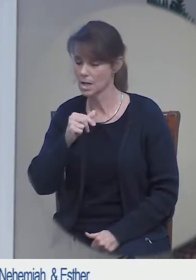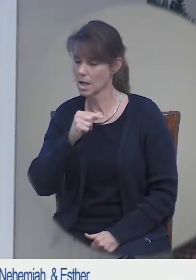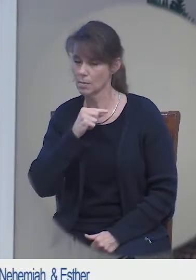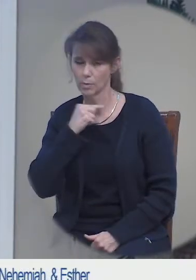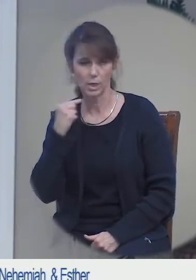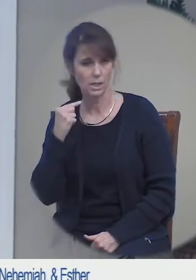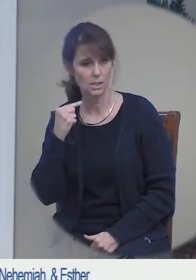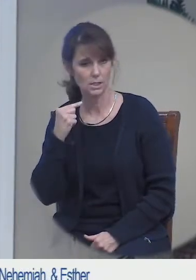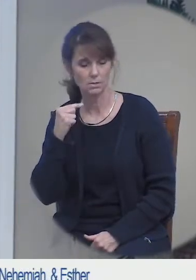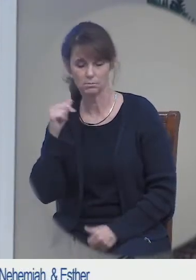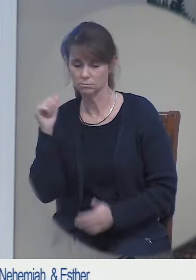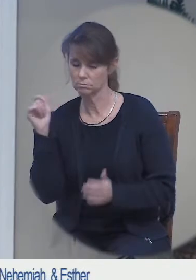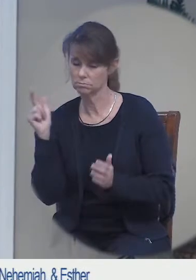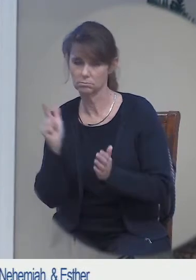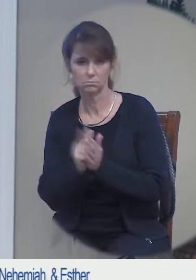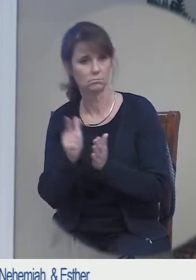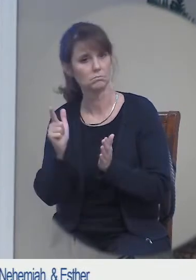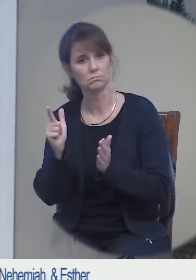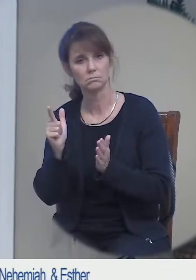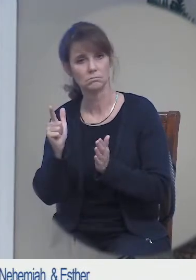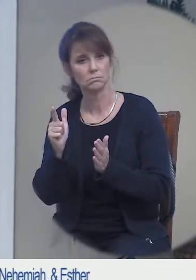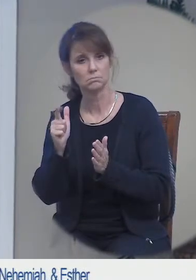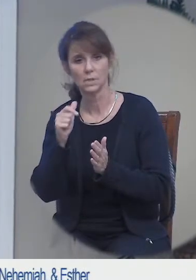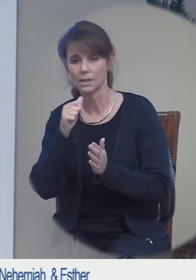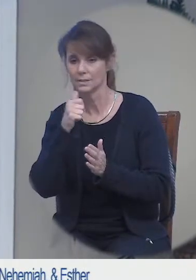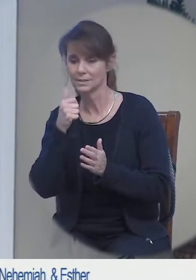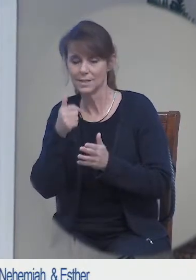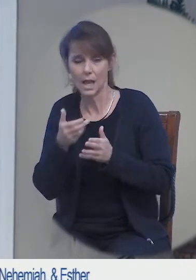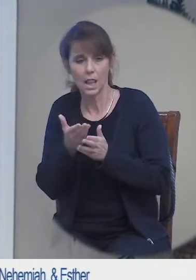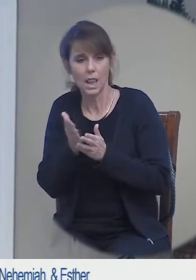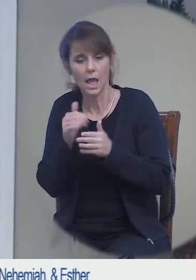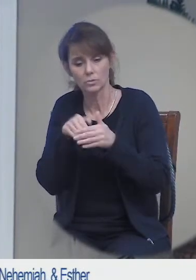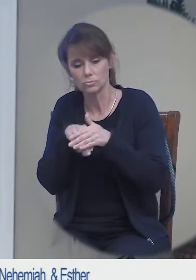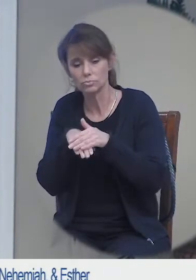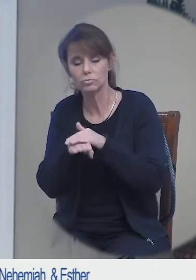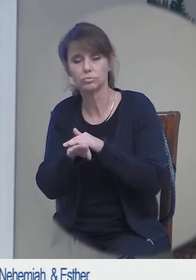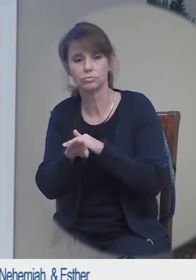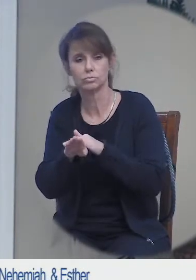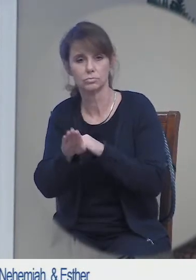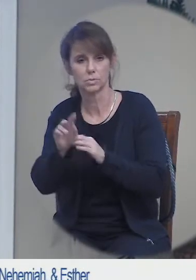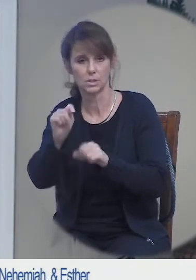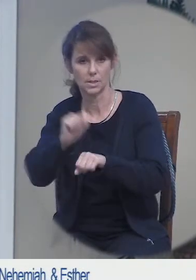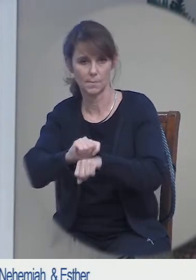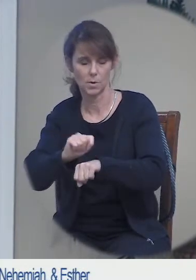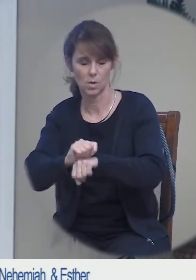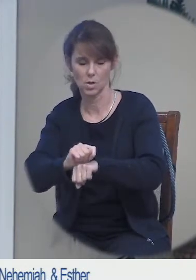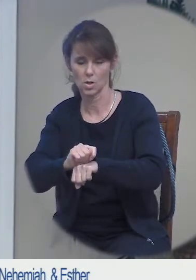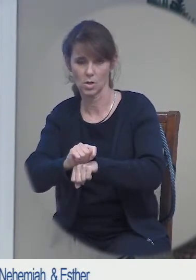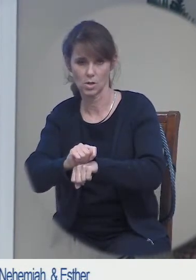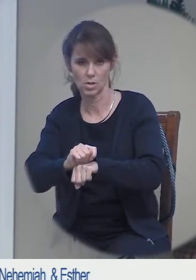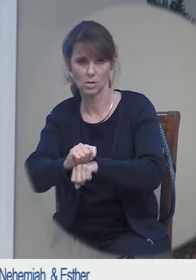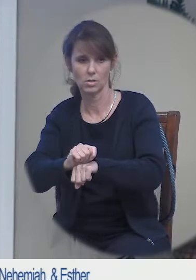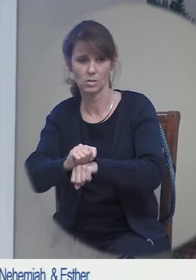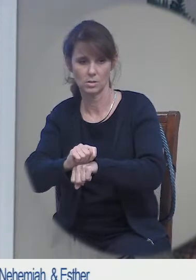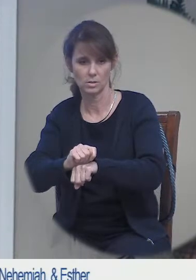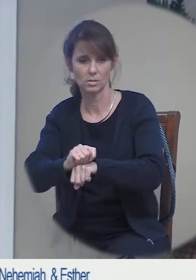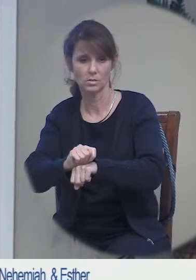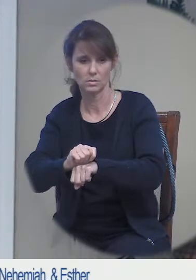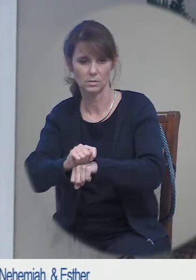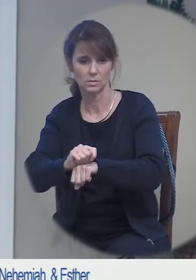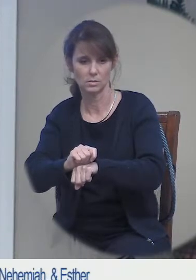Yeah, 2 Chronicles 26, right? What happens when someone who's not a priest goes into the temple of God?